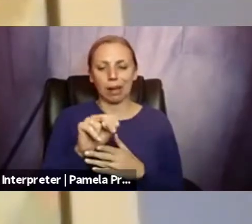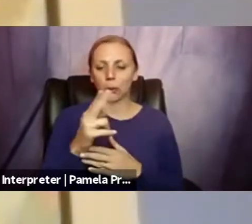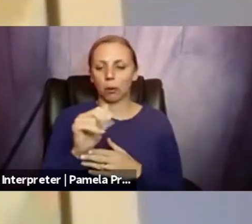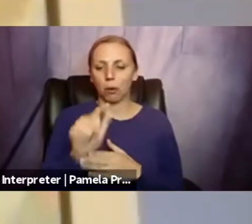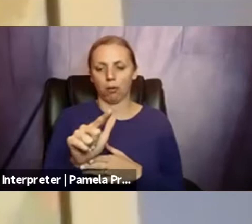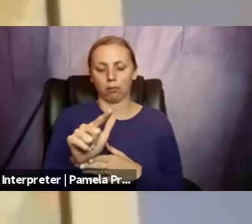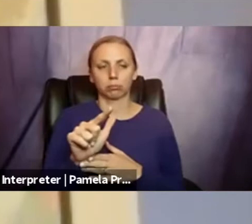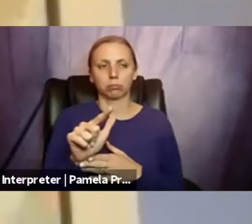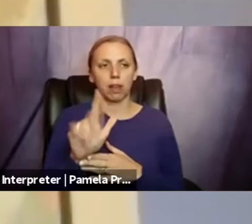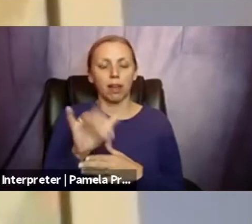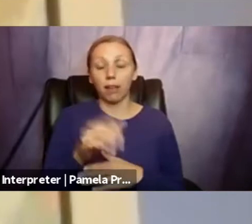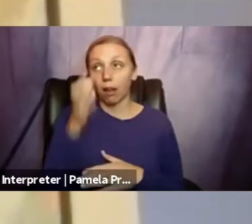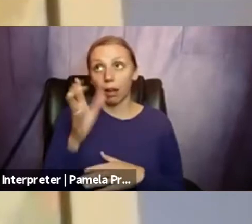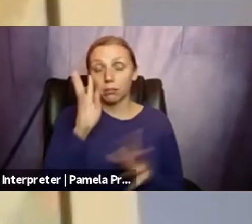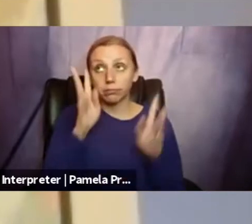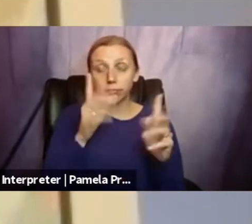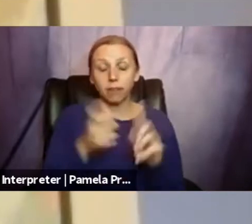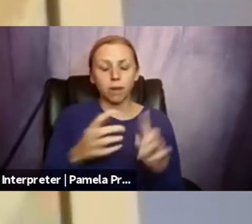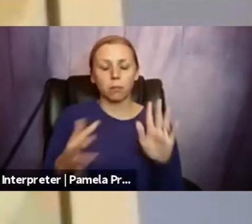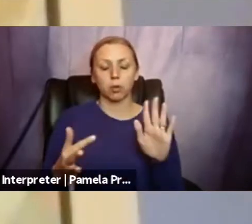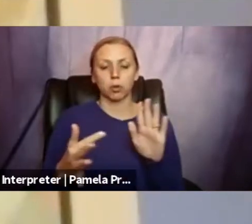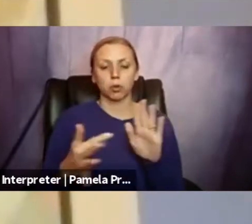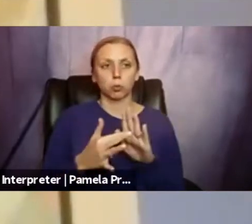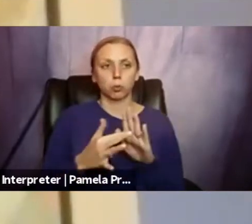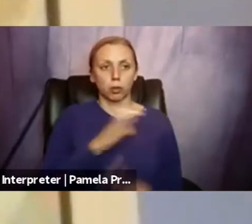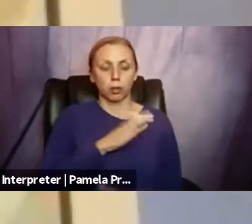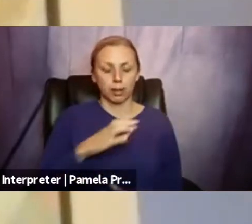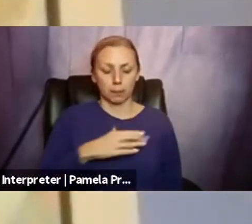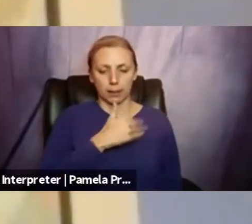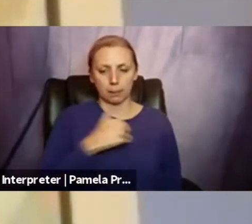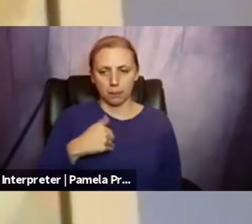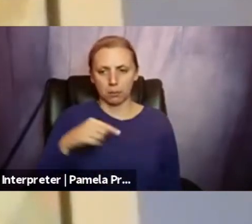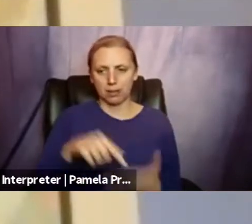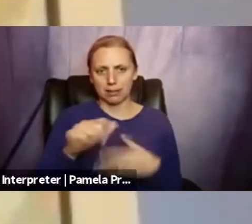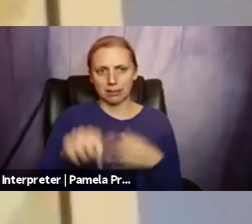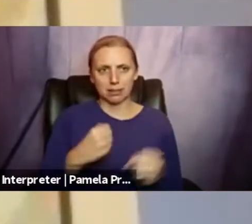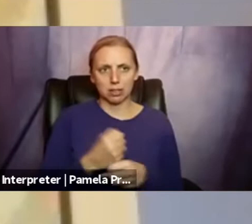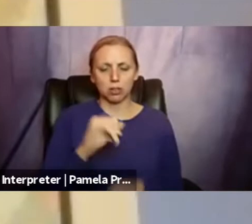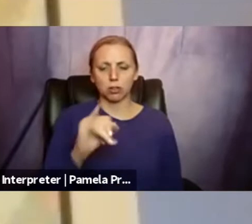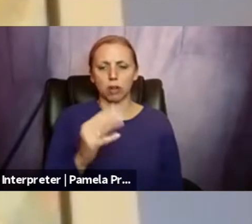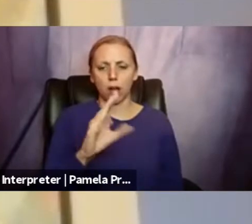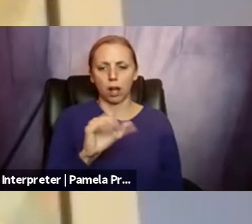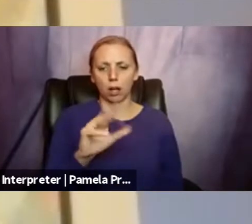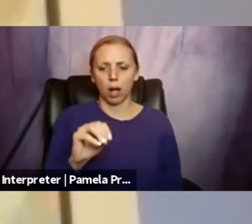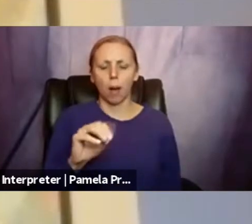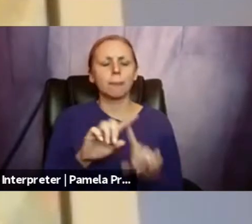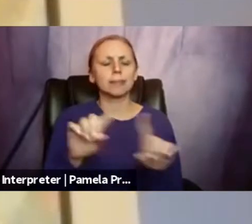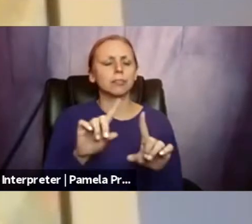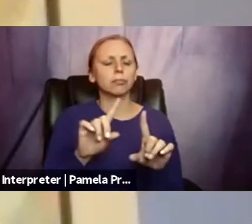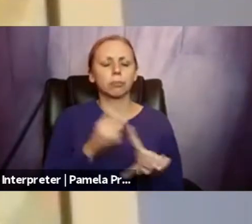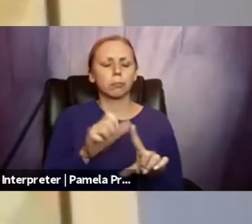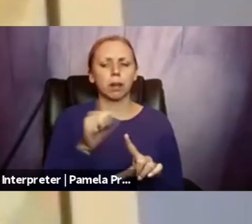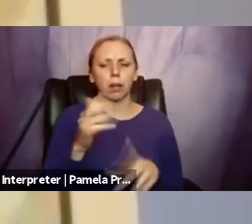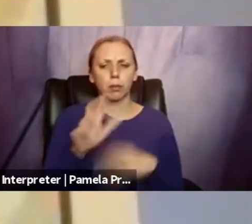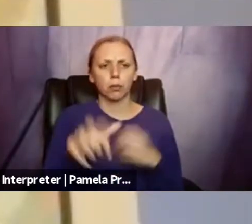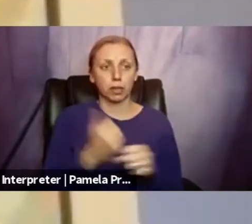Committee. This year's JCOM was different compared to previous years, as it may have been for everyone. We joined completely remotely